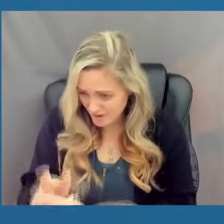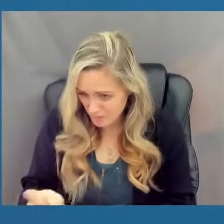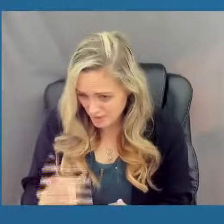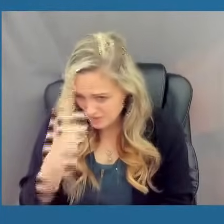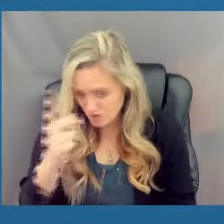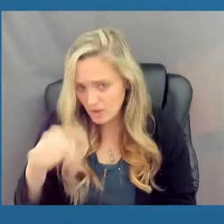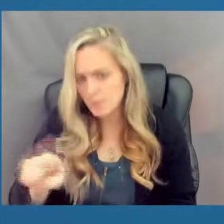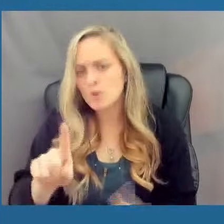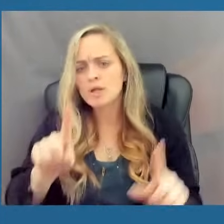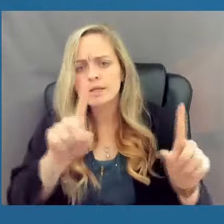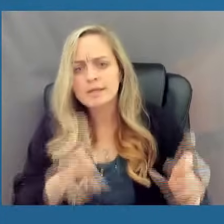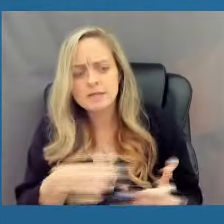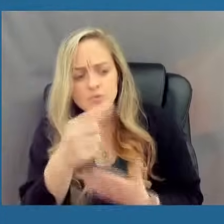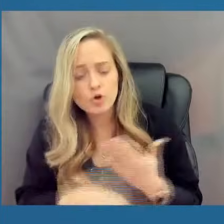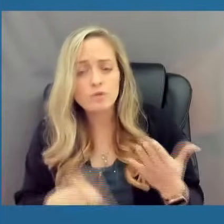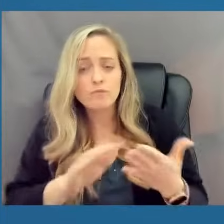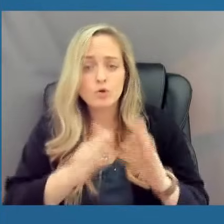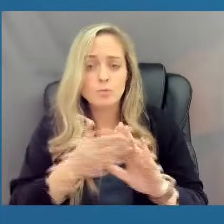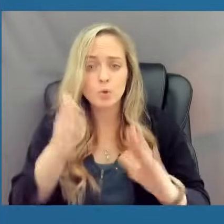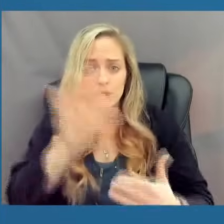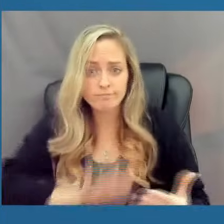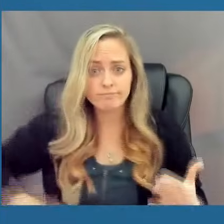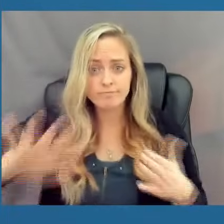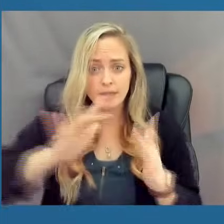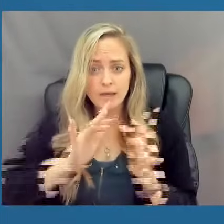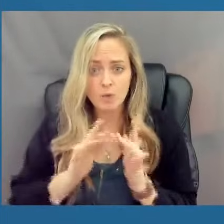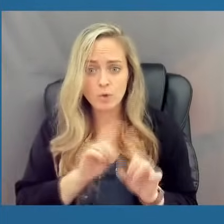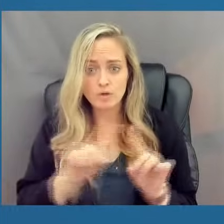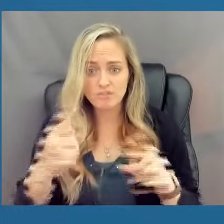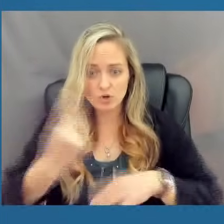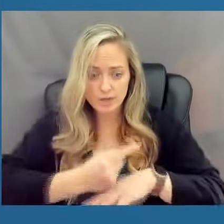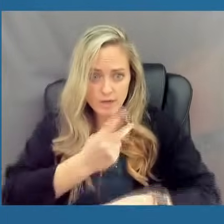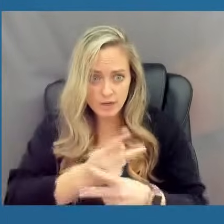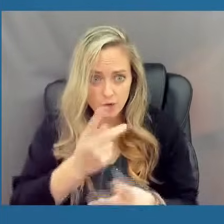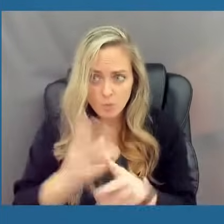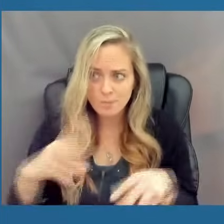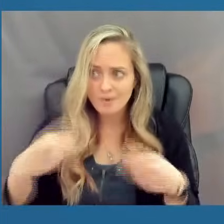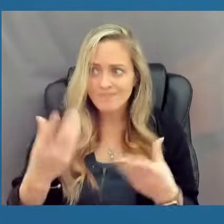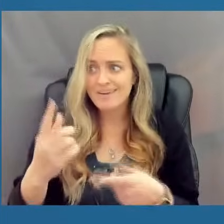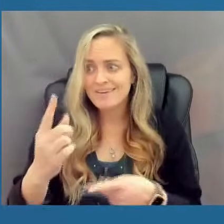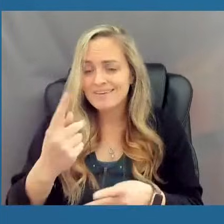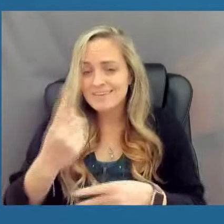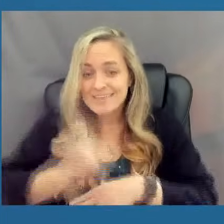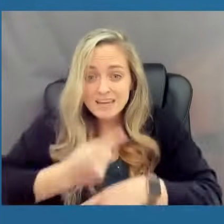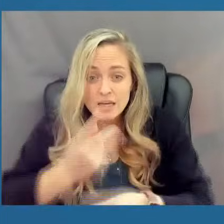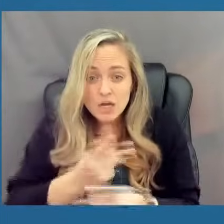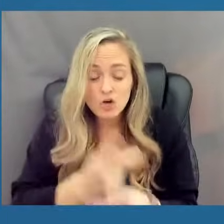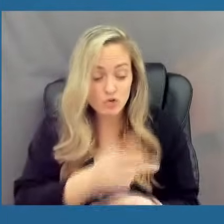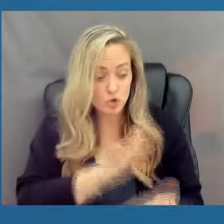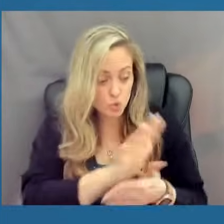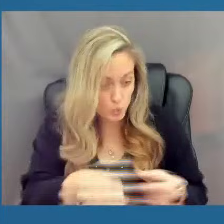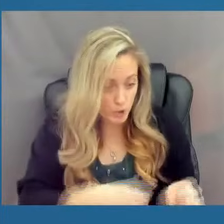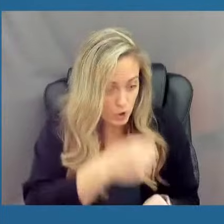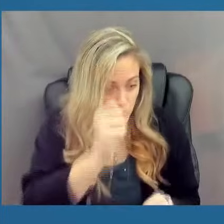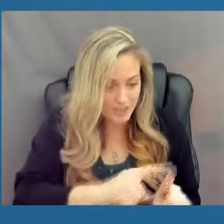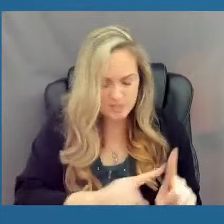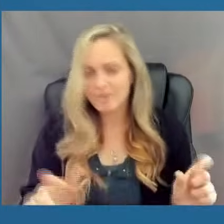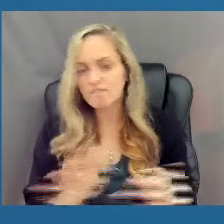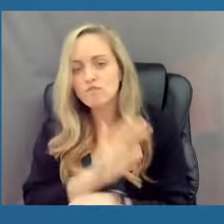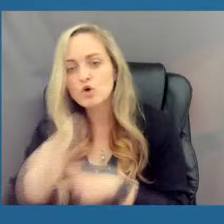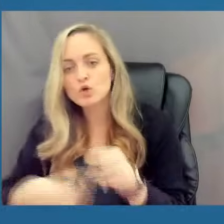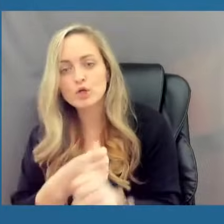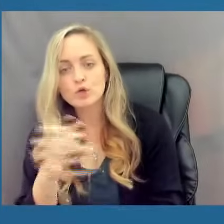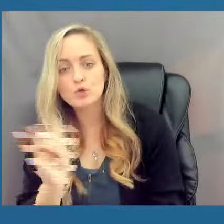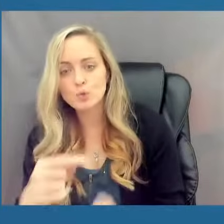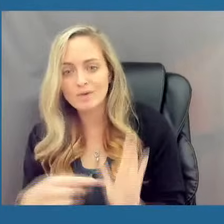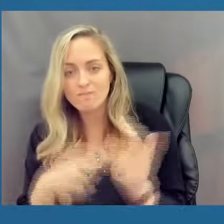a community-wide network of daycares that'll provide daycare not just during the school year, but year-round, and also make it affordable